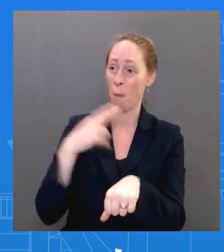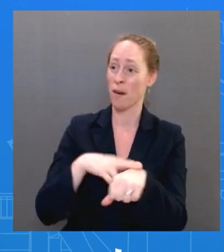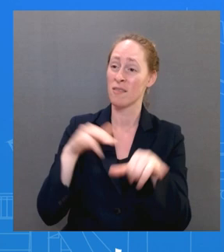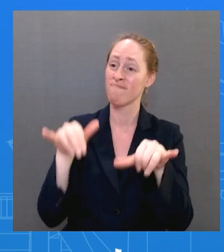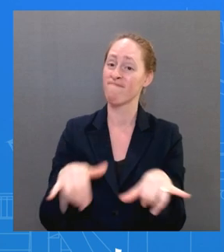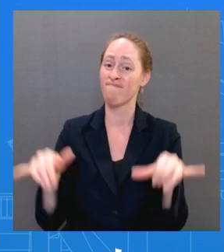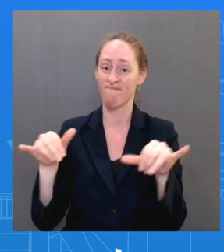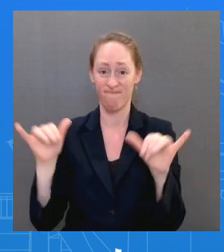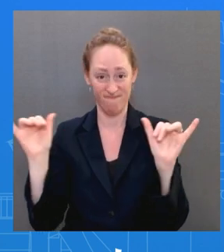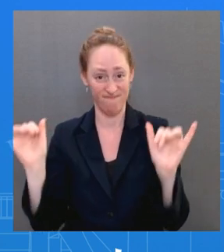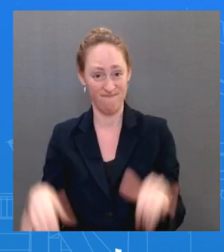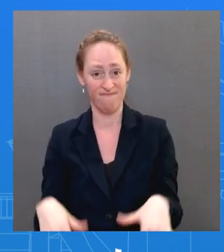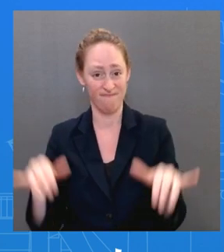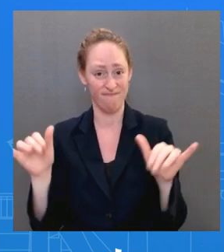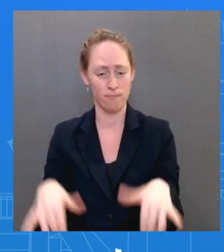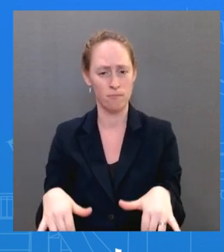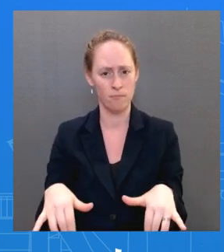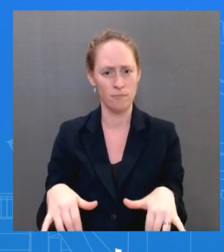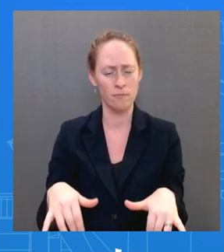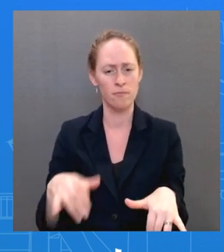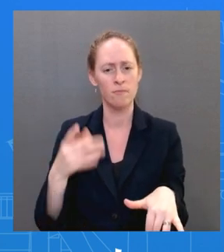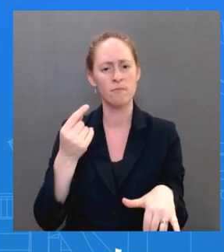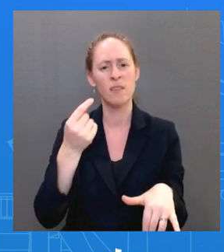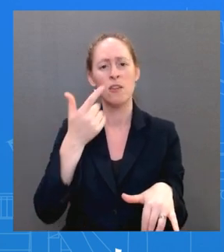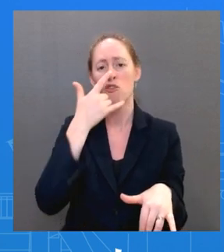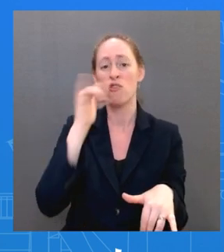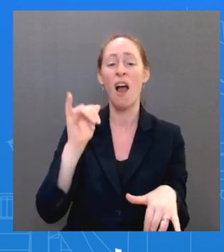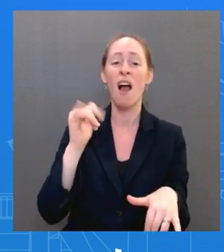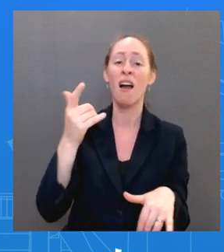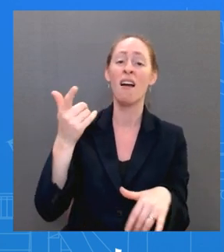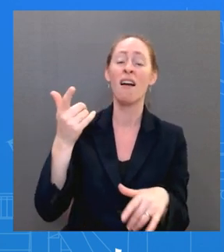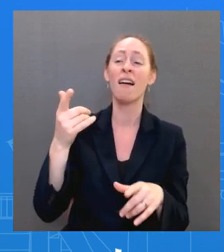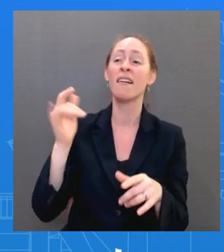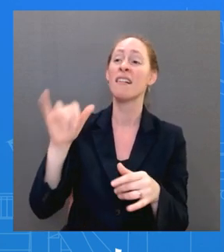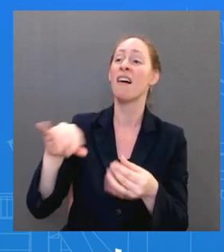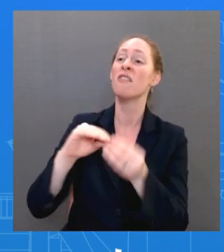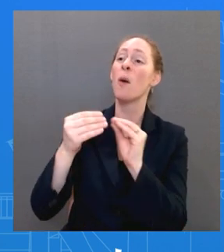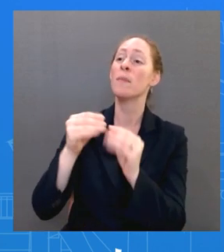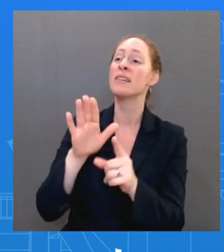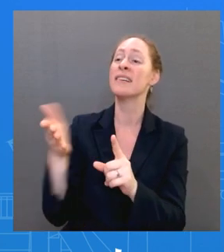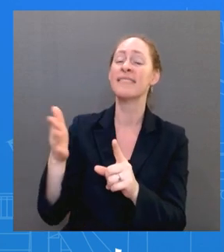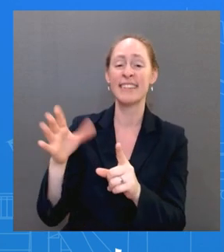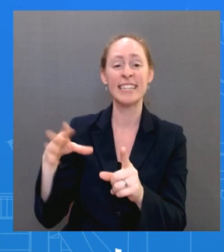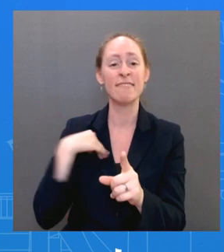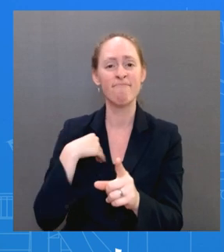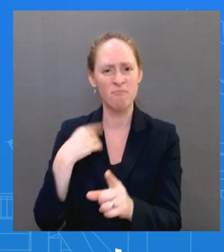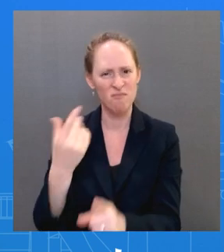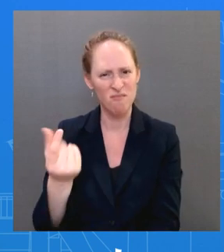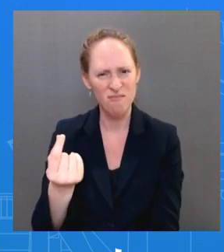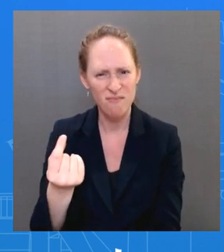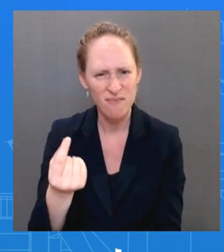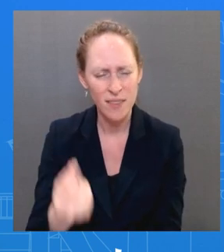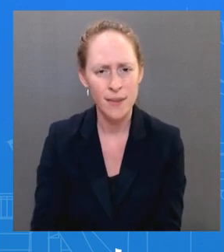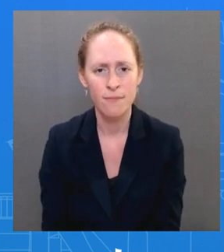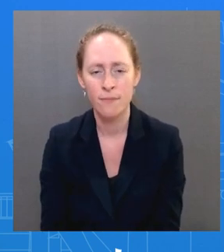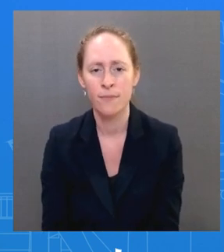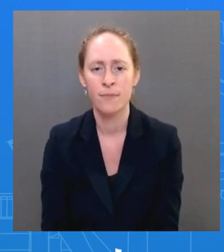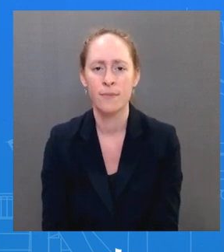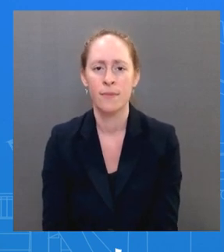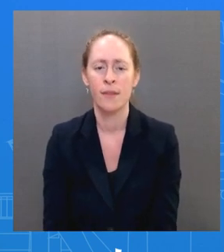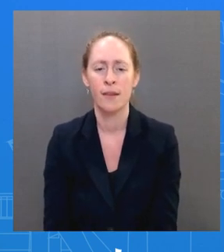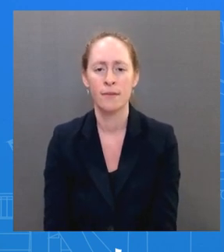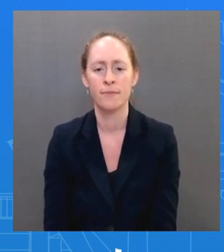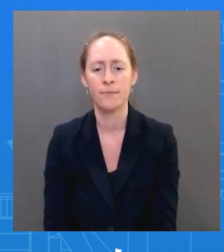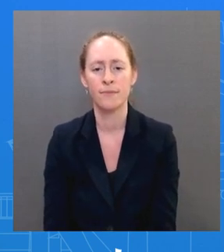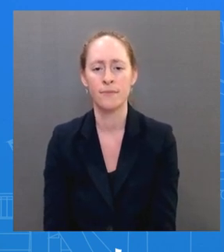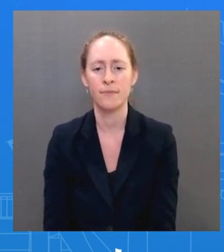So let me say two things. First of all, we're clearly in a much better place than where we were. You have to have there are two sets of things that we have to be able to, things